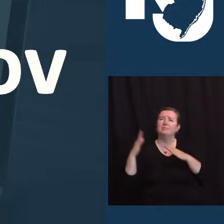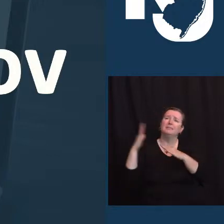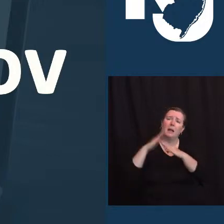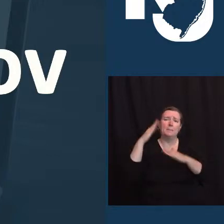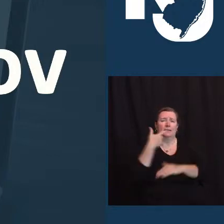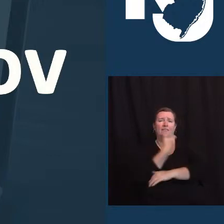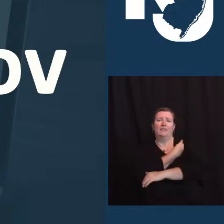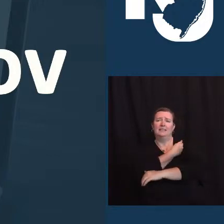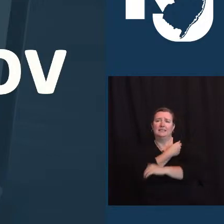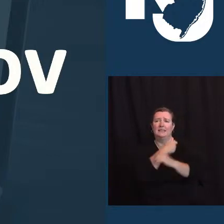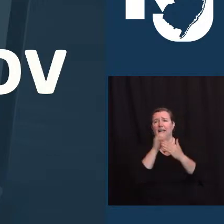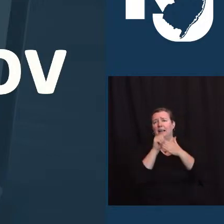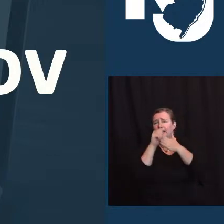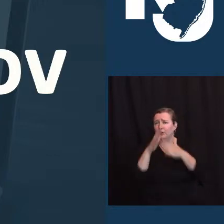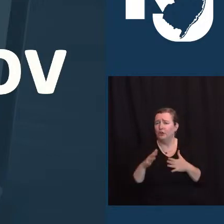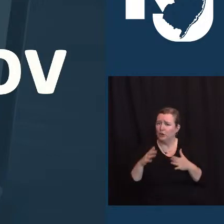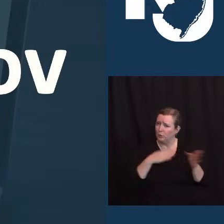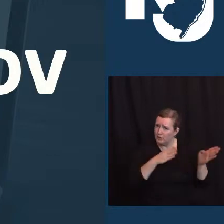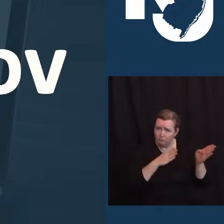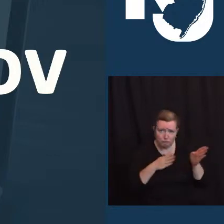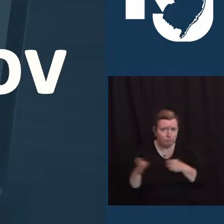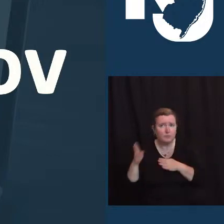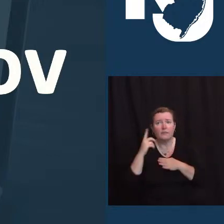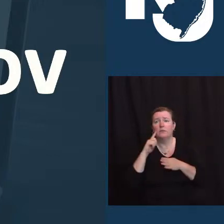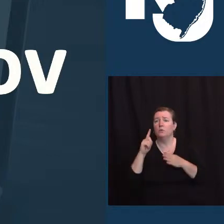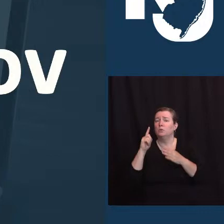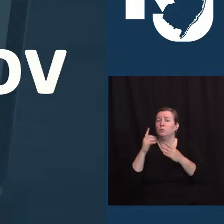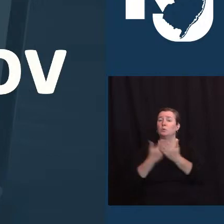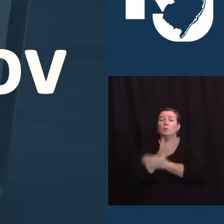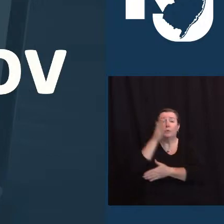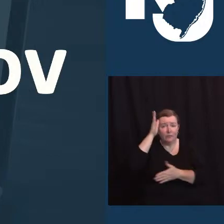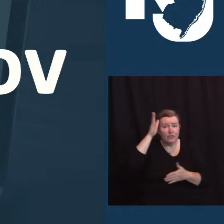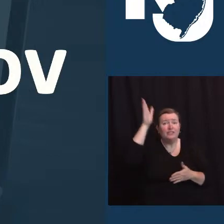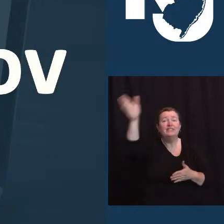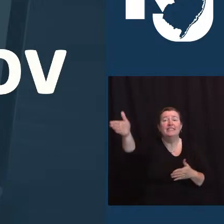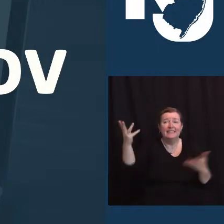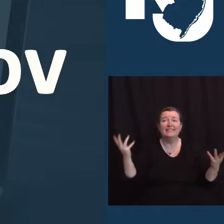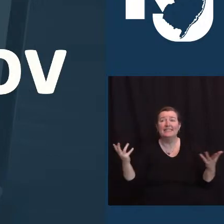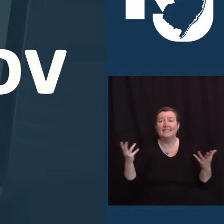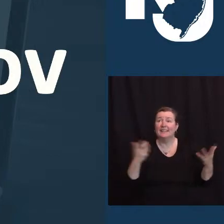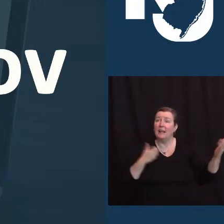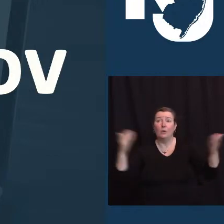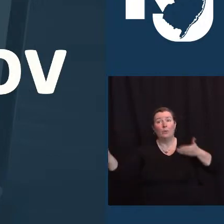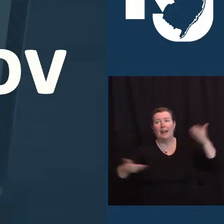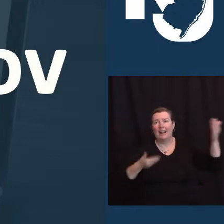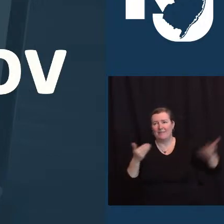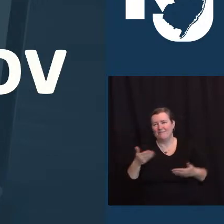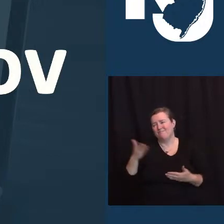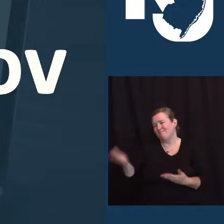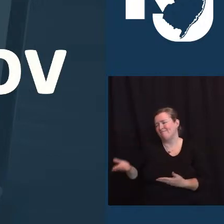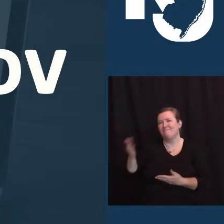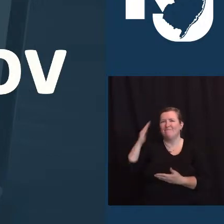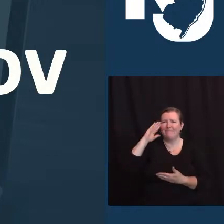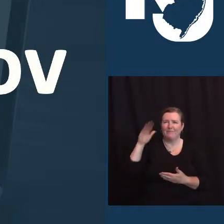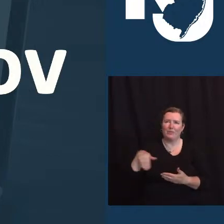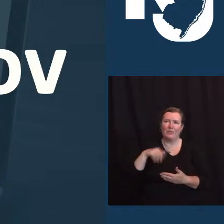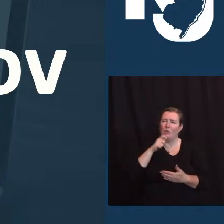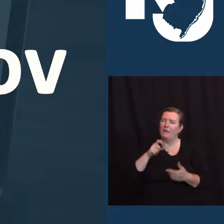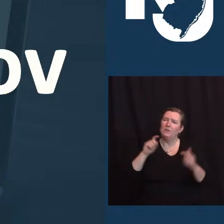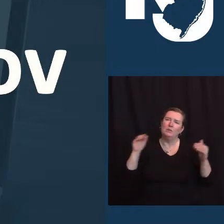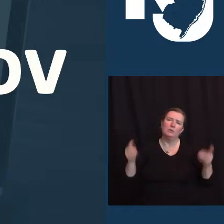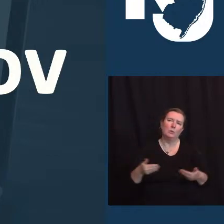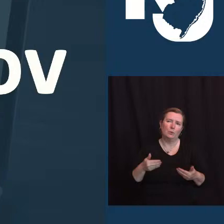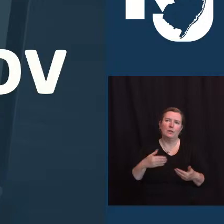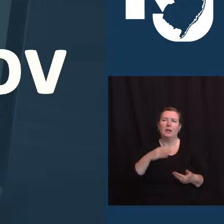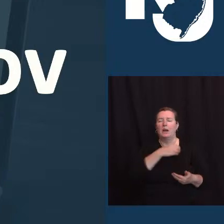for the post-COVID future that's about to break our way. With that, please help me welcome the woman who needs no introduction, the Commissioner of